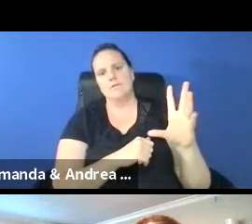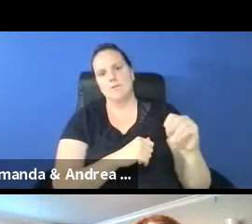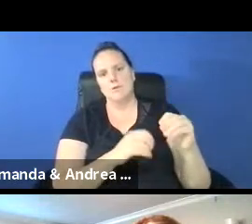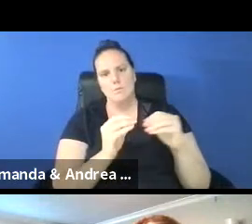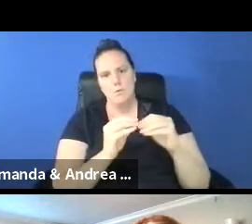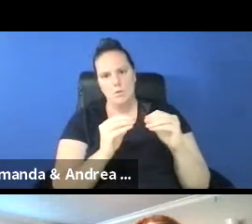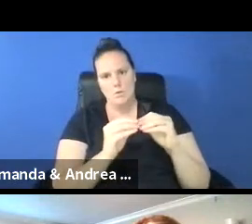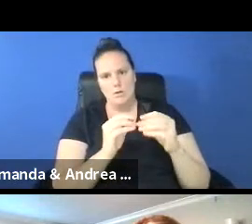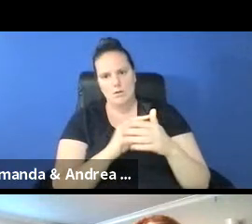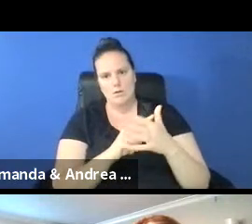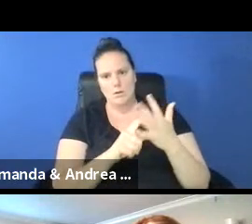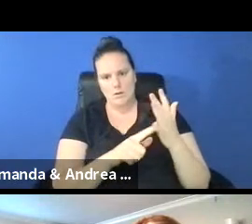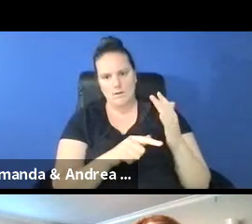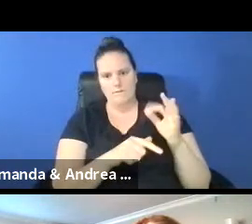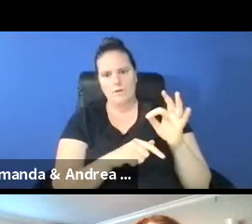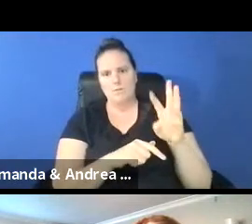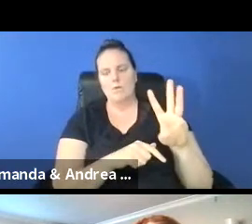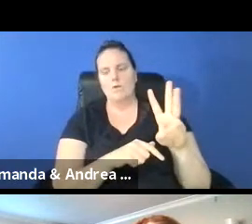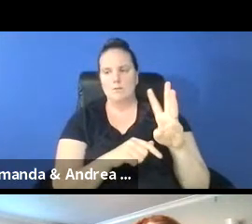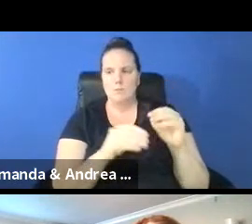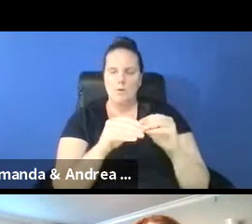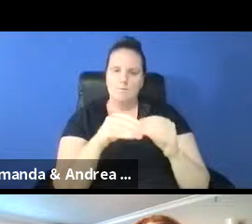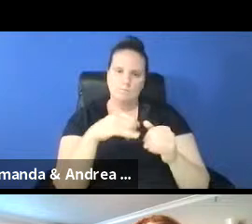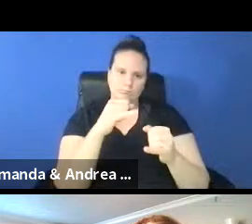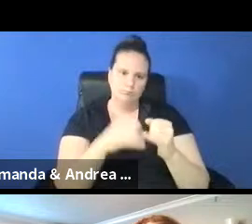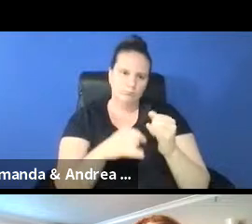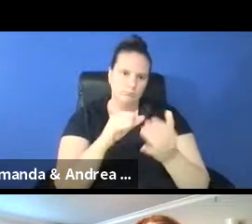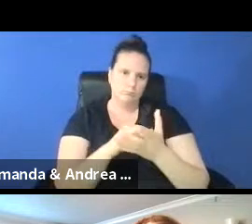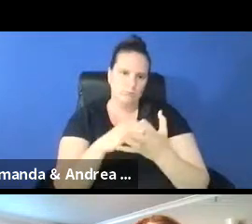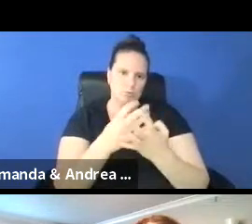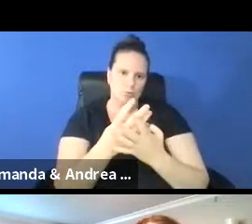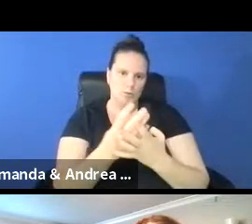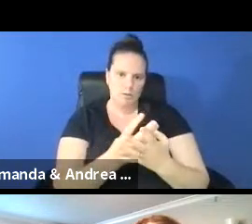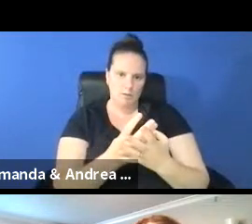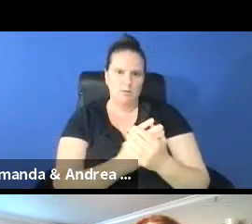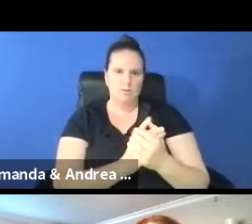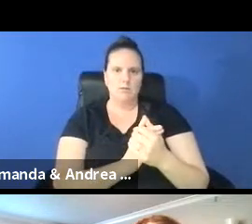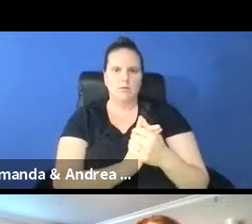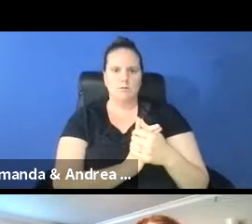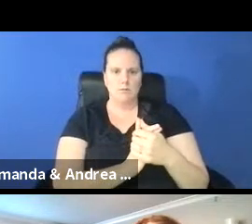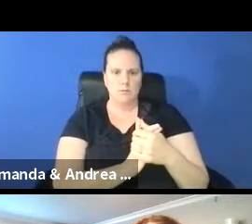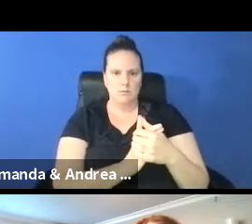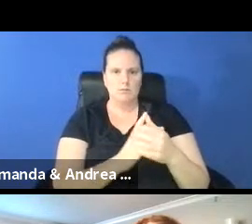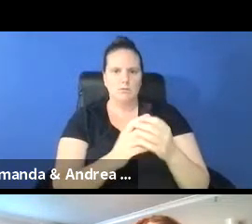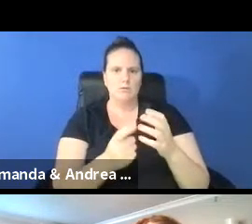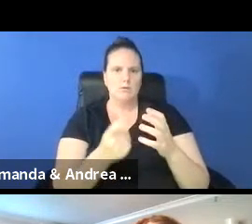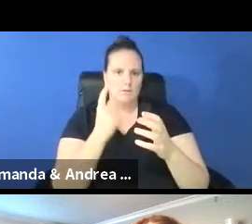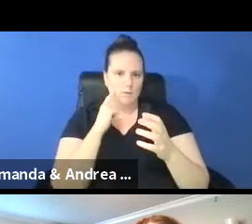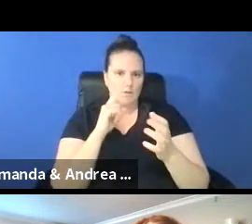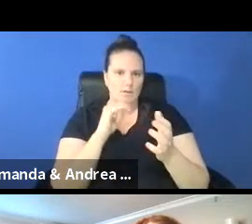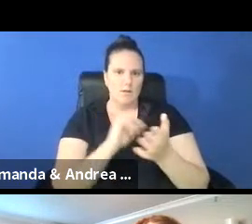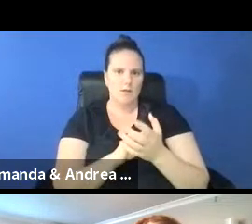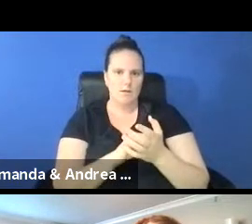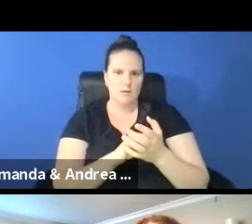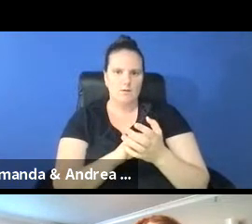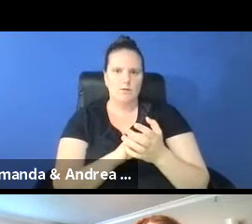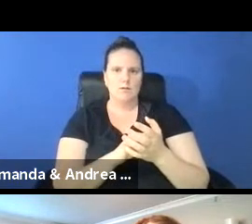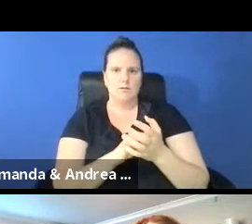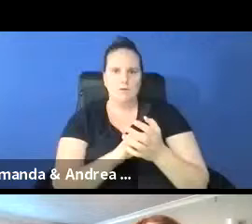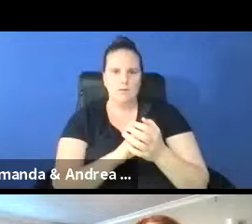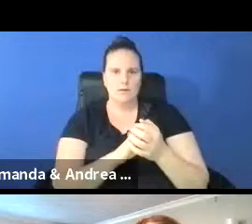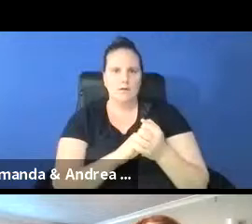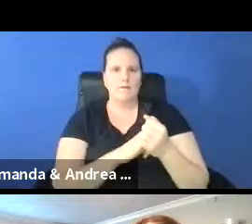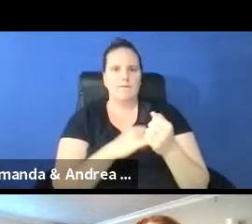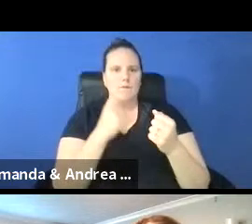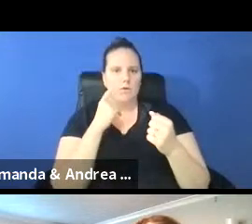framework and more finalizing of that screening criteria recommendations. So we are moving